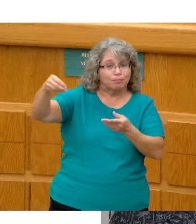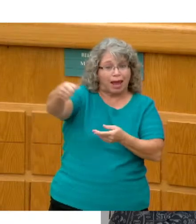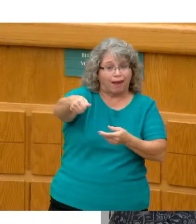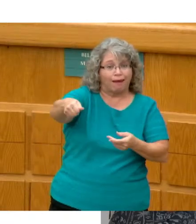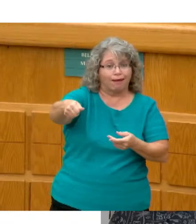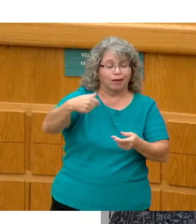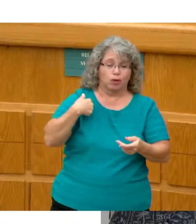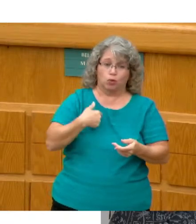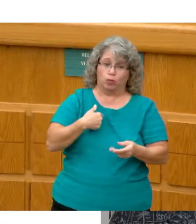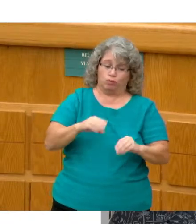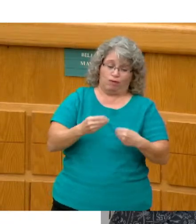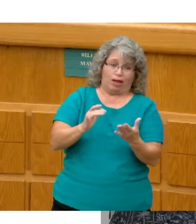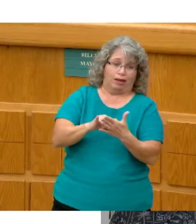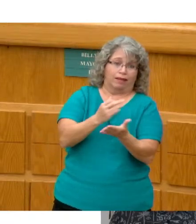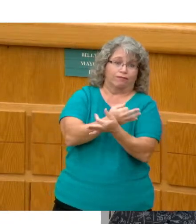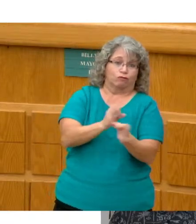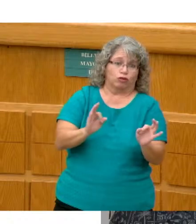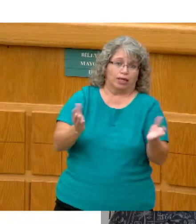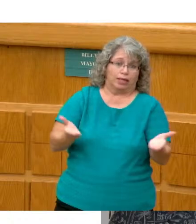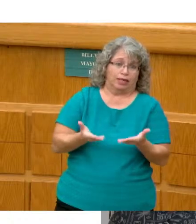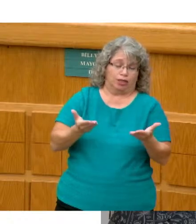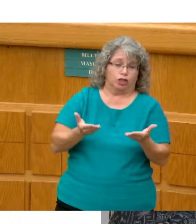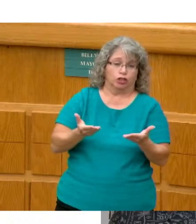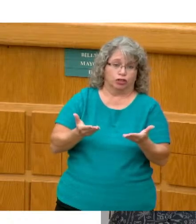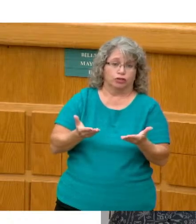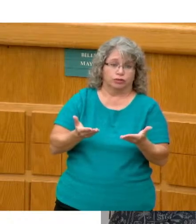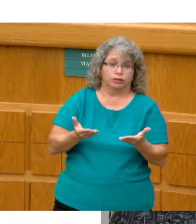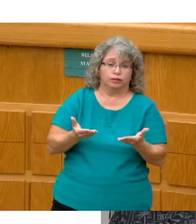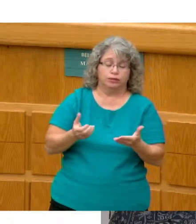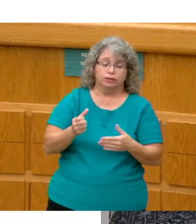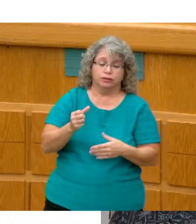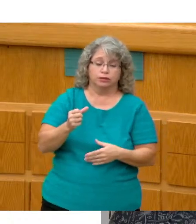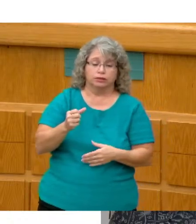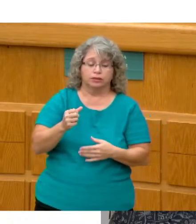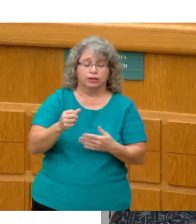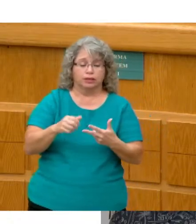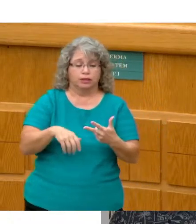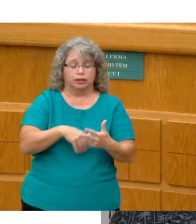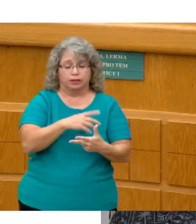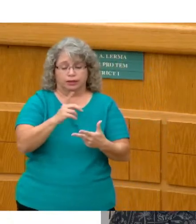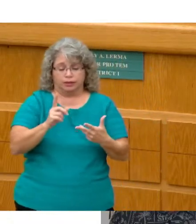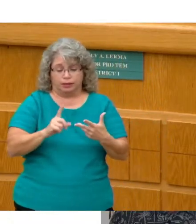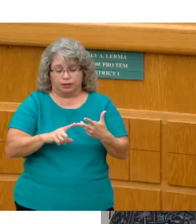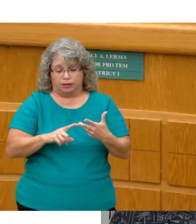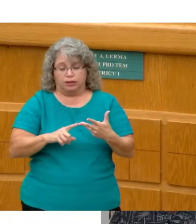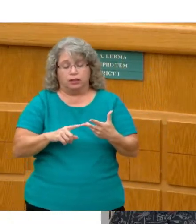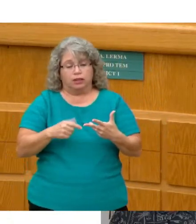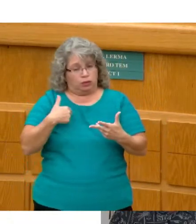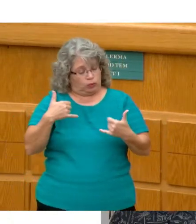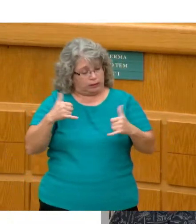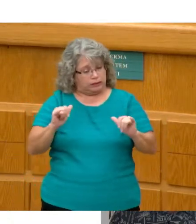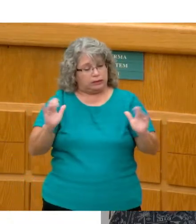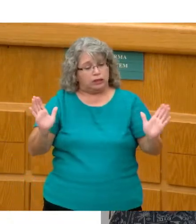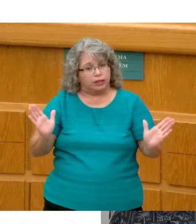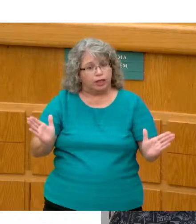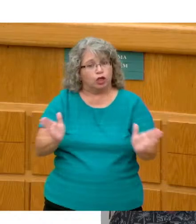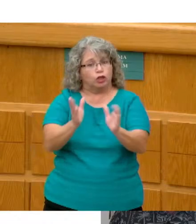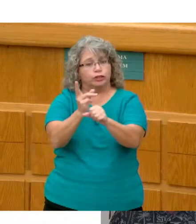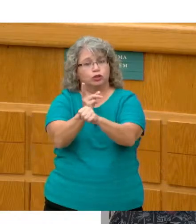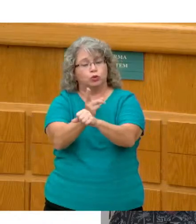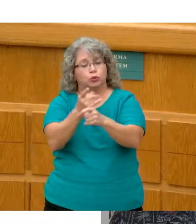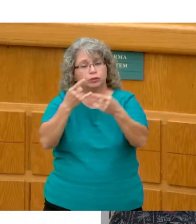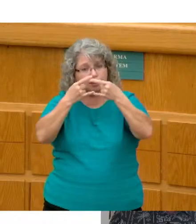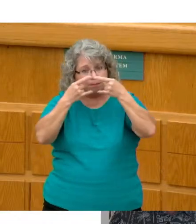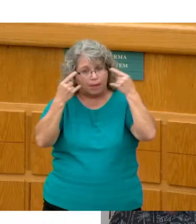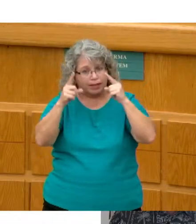locally that's been arranged for us. Lastly, we still do encourage the masking up in